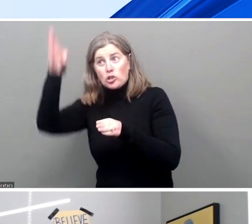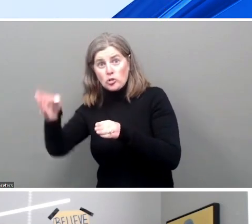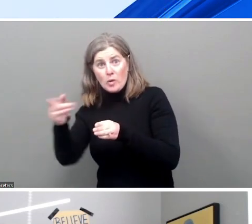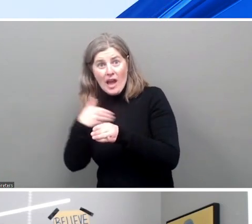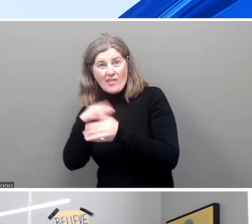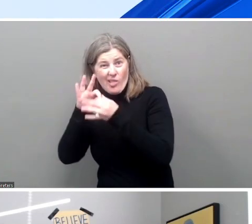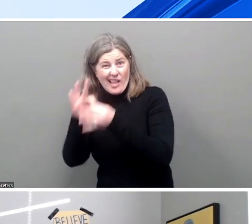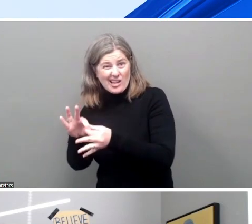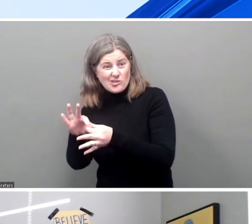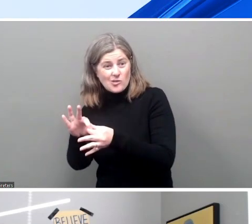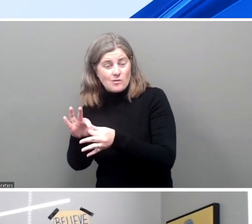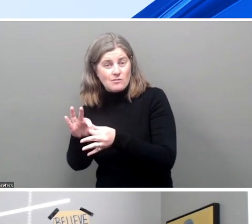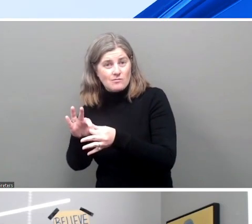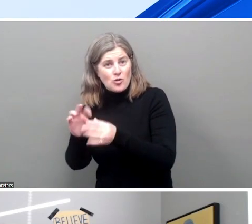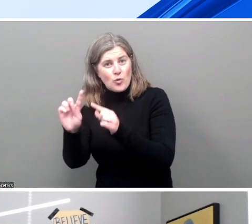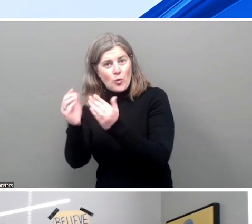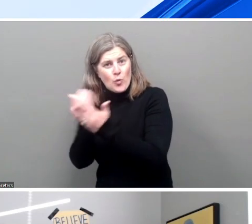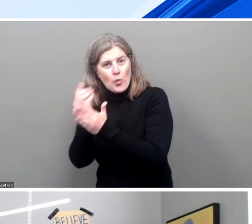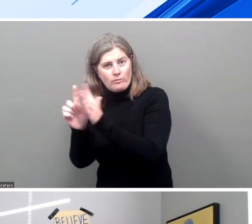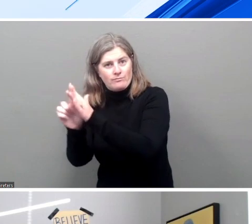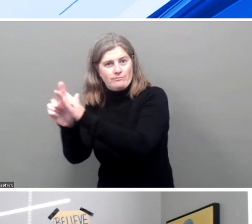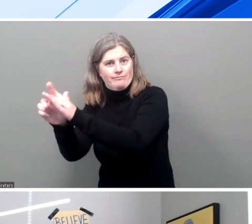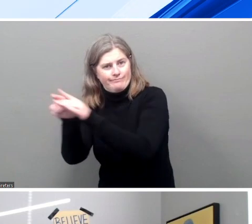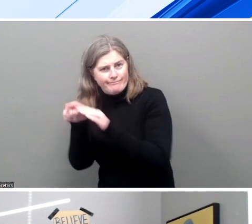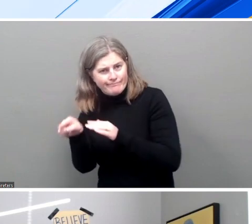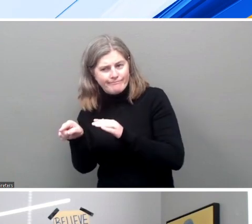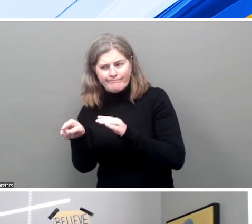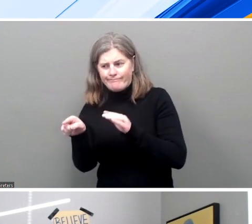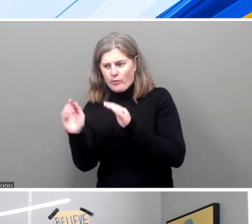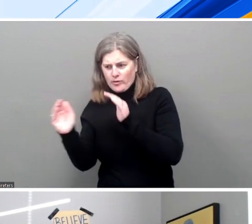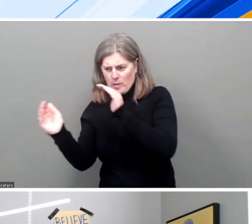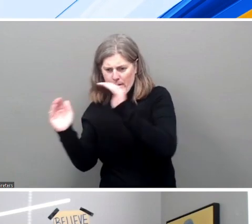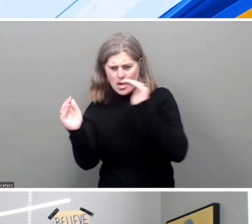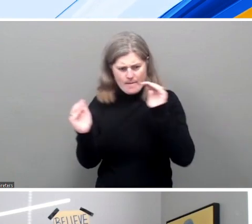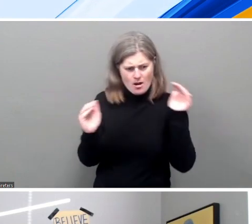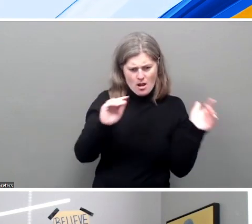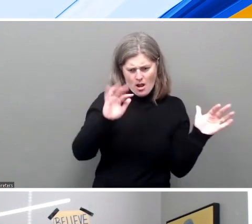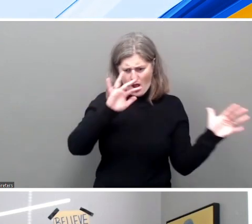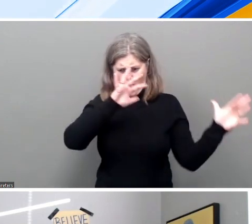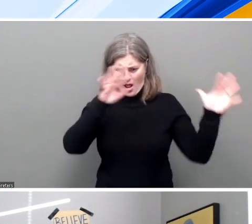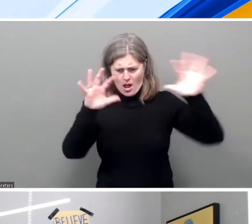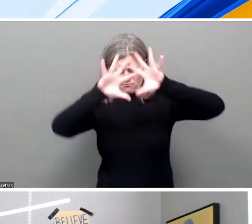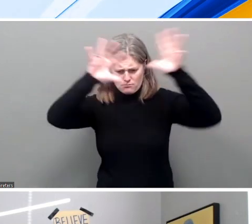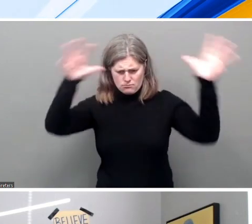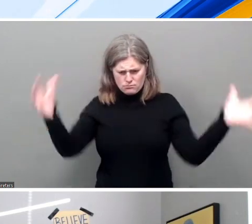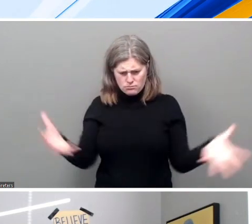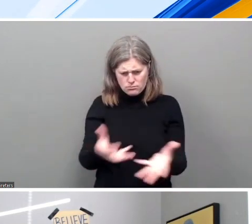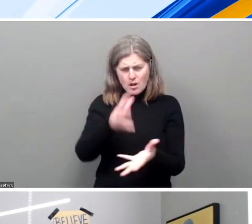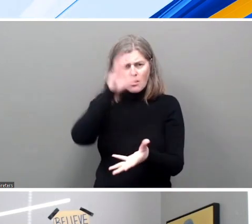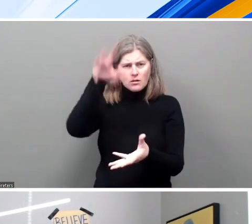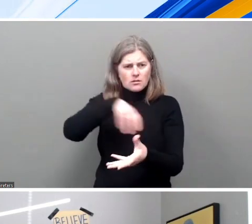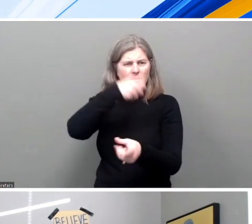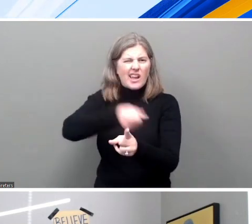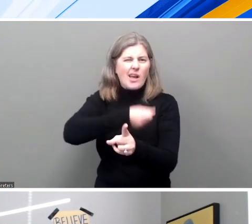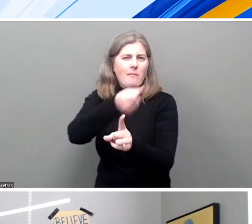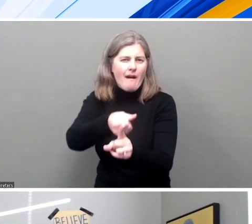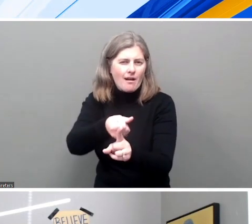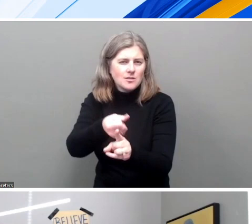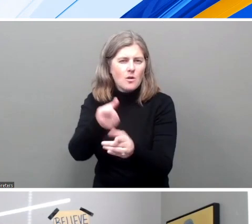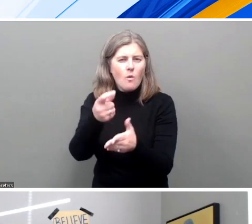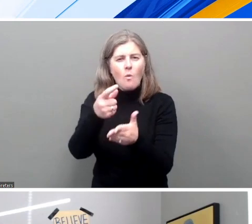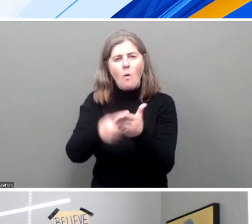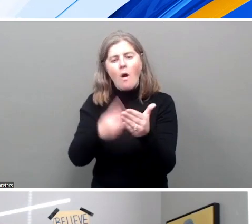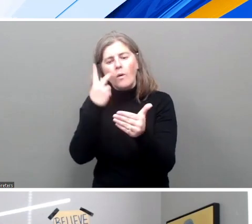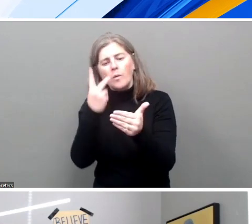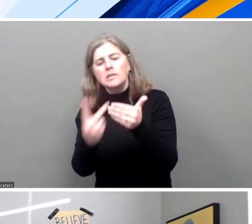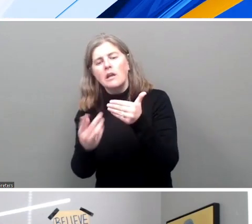related to variants. I think all of these things combined may impact what we end up